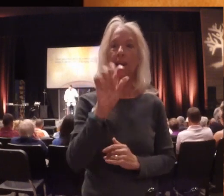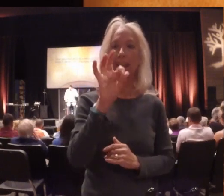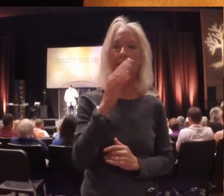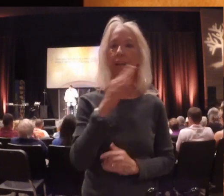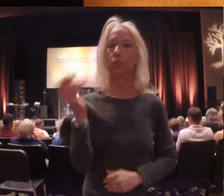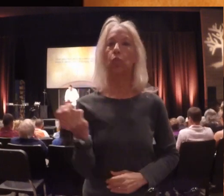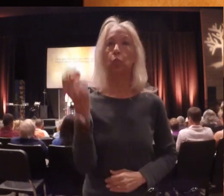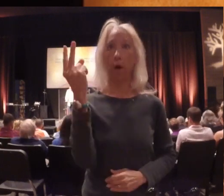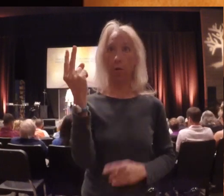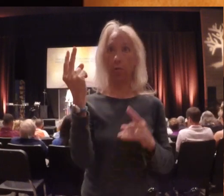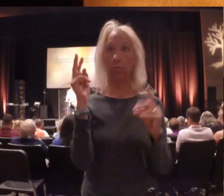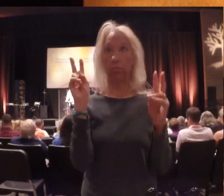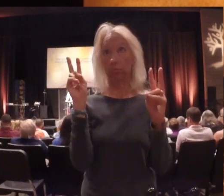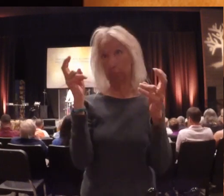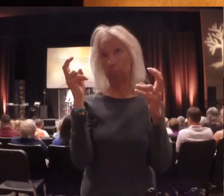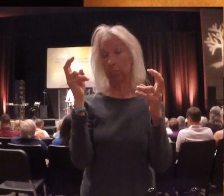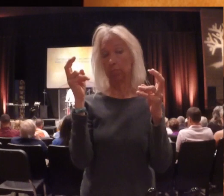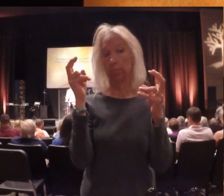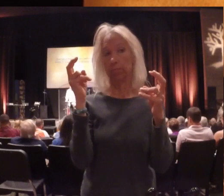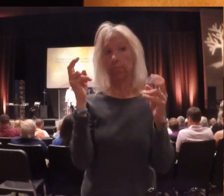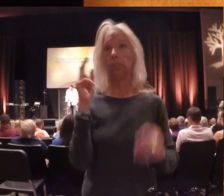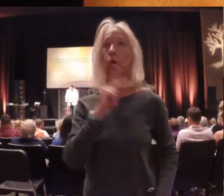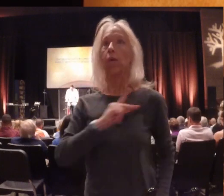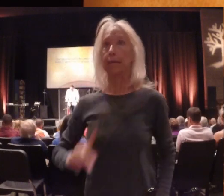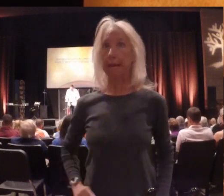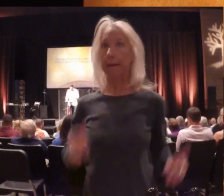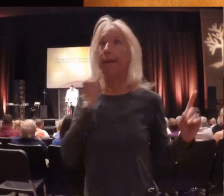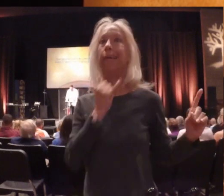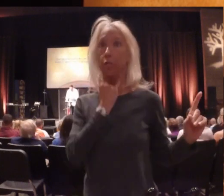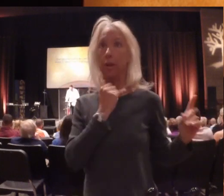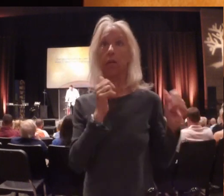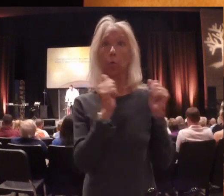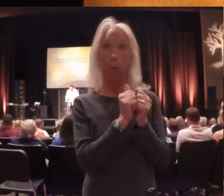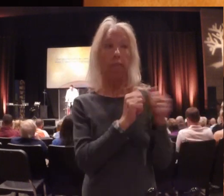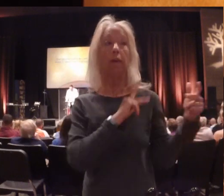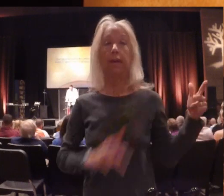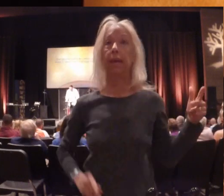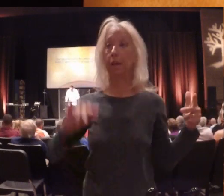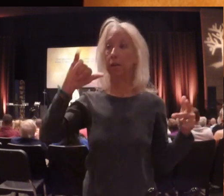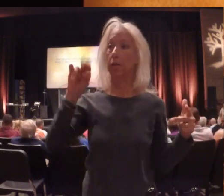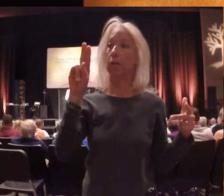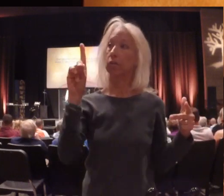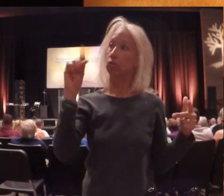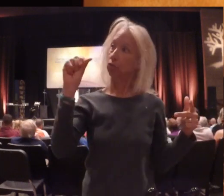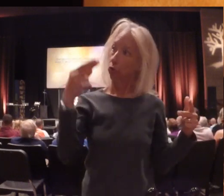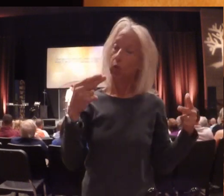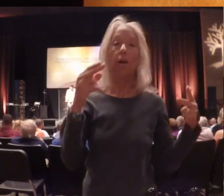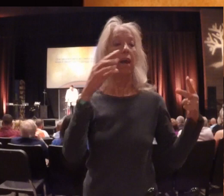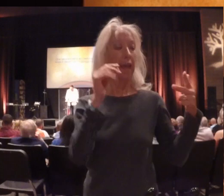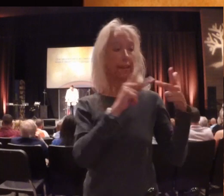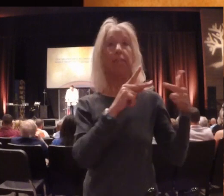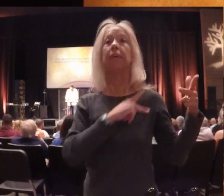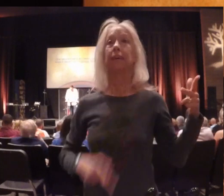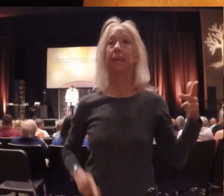morning. Verse 9 says this. So the king of Israel went with the king of Judah. There's two kings. And the king of Edom, there's three. And